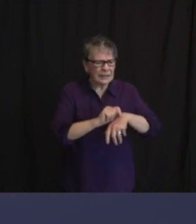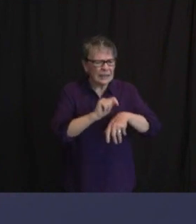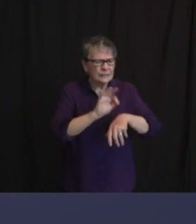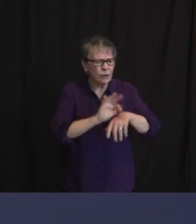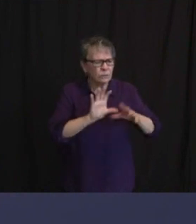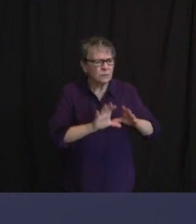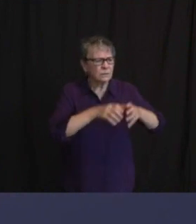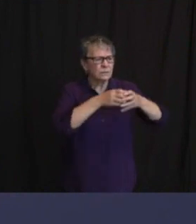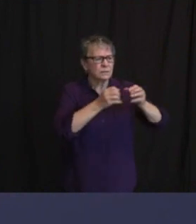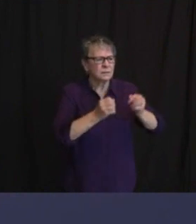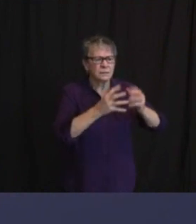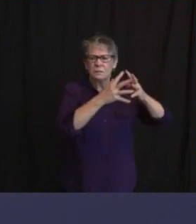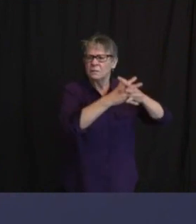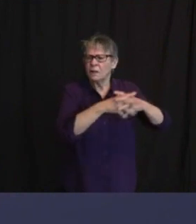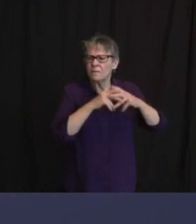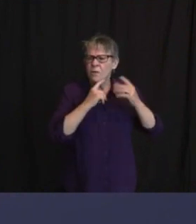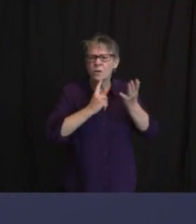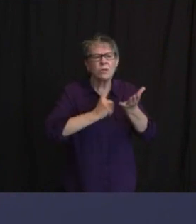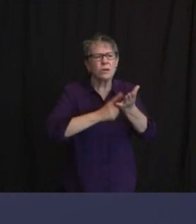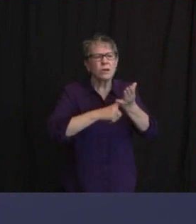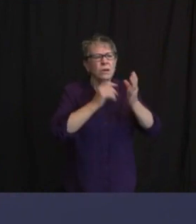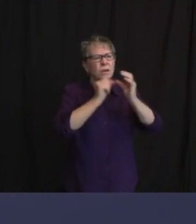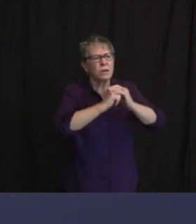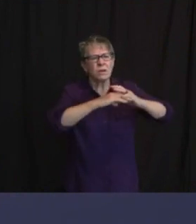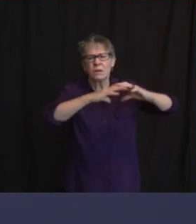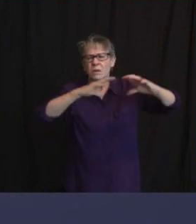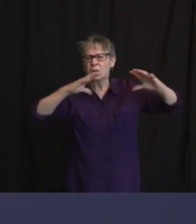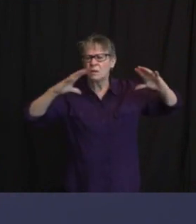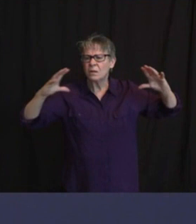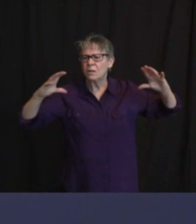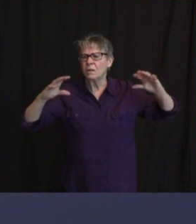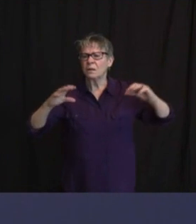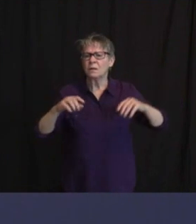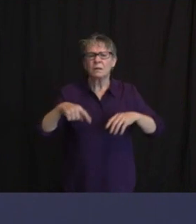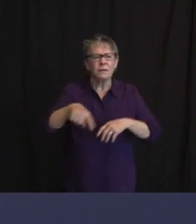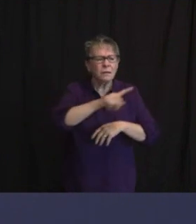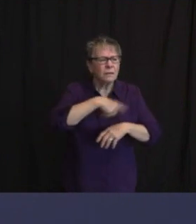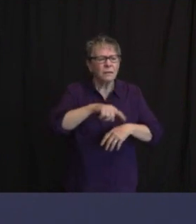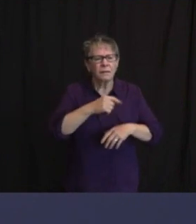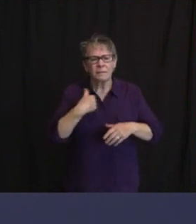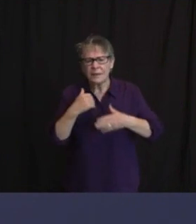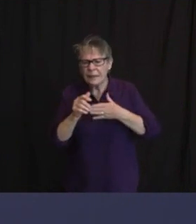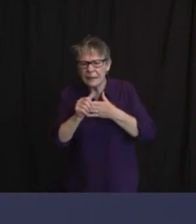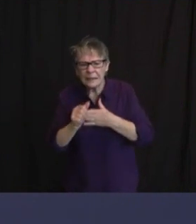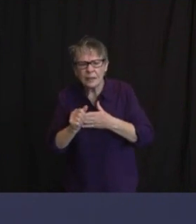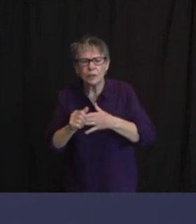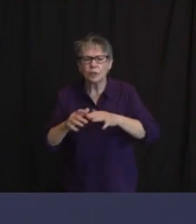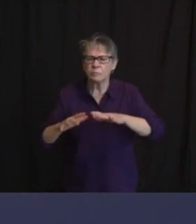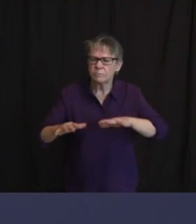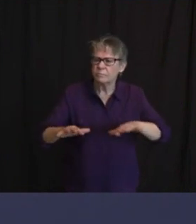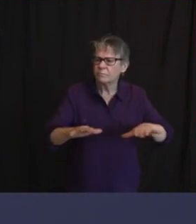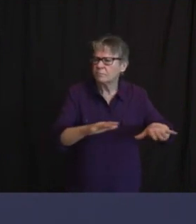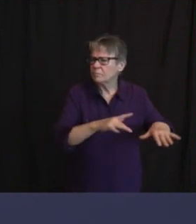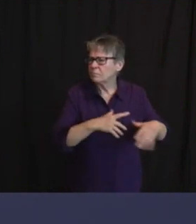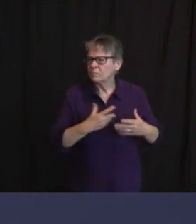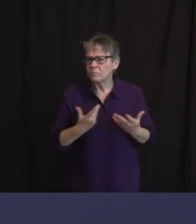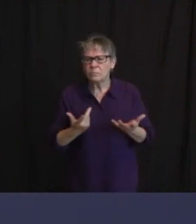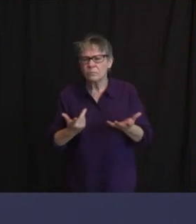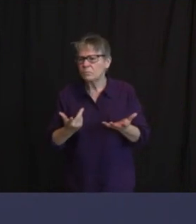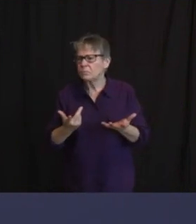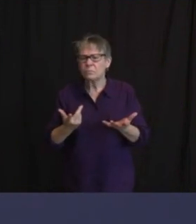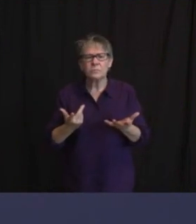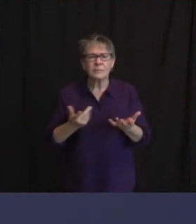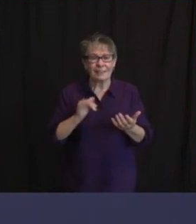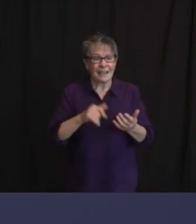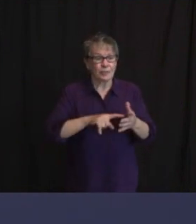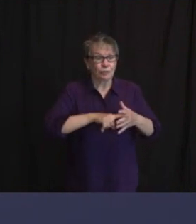a leadership team, and certainly most importantly in the Department of Health, this being coronavirus in January. And I think it was Super